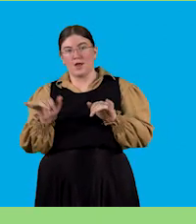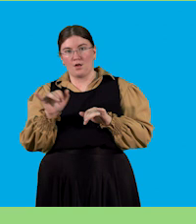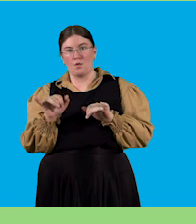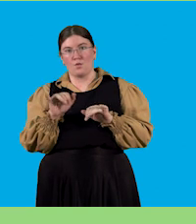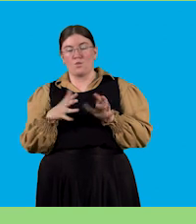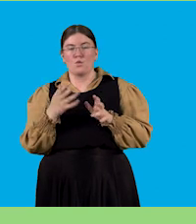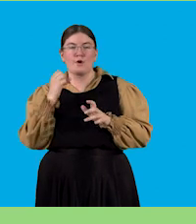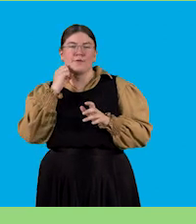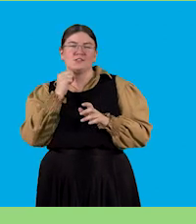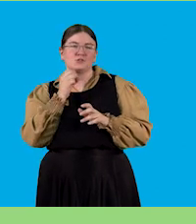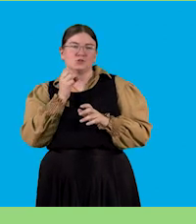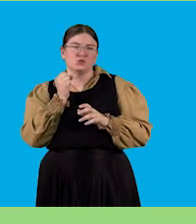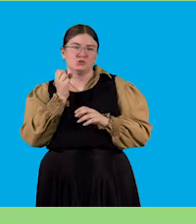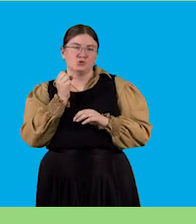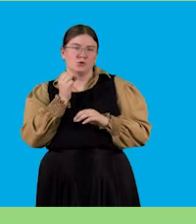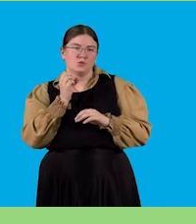the yellow or